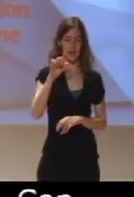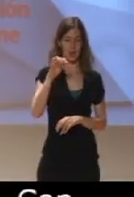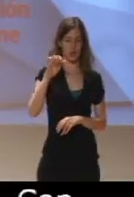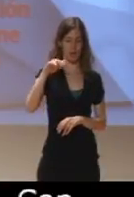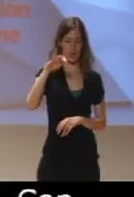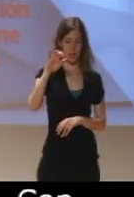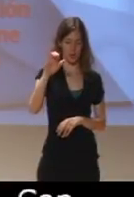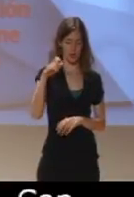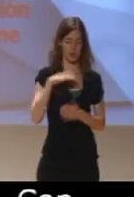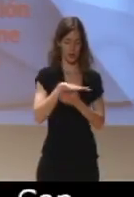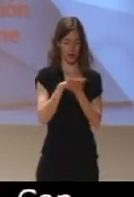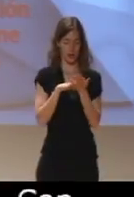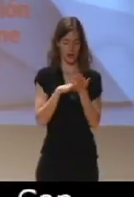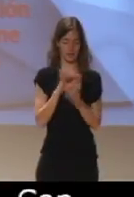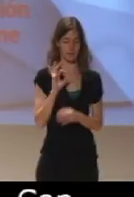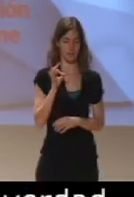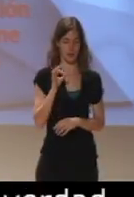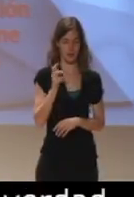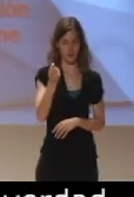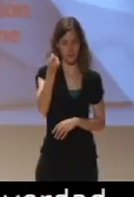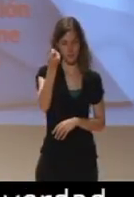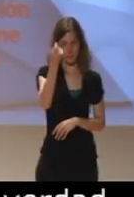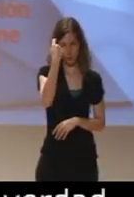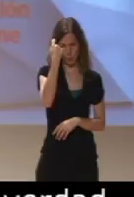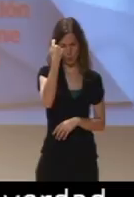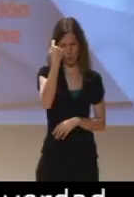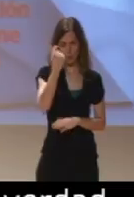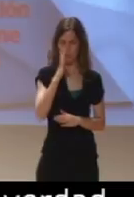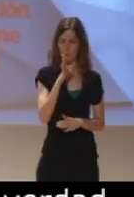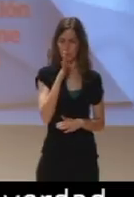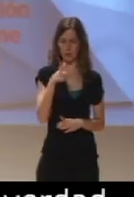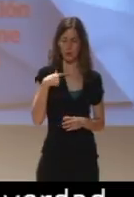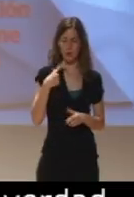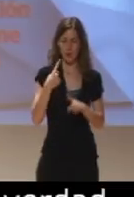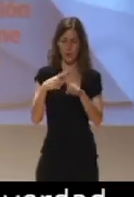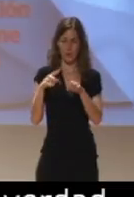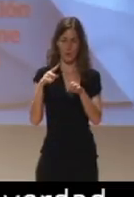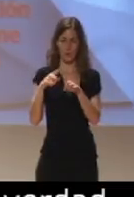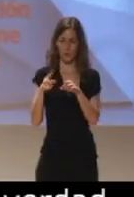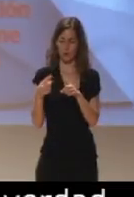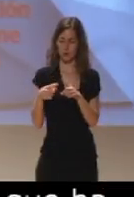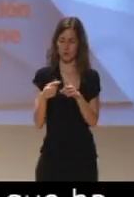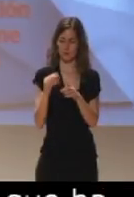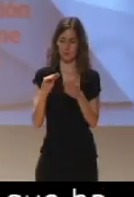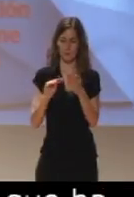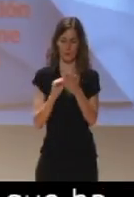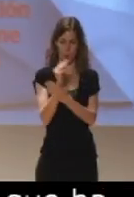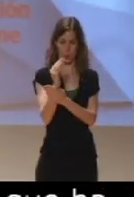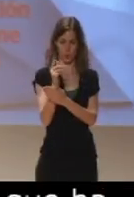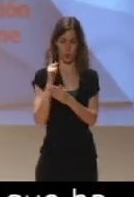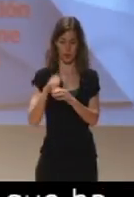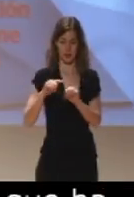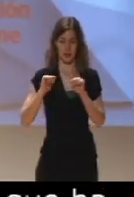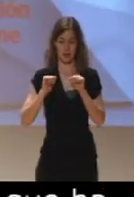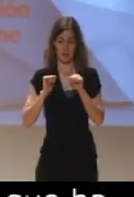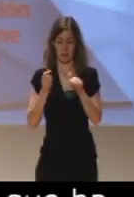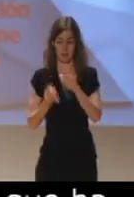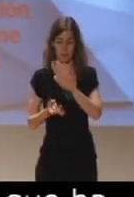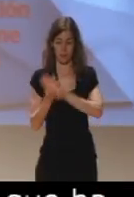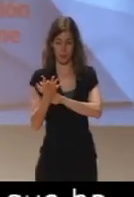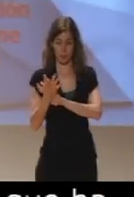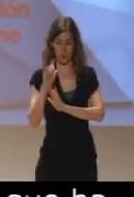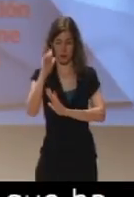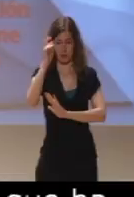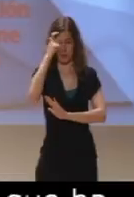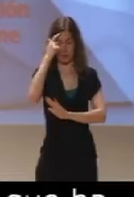what Caroline was saying. It is true that it is very expensive to rebuild, remake something that has